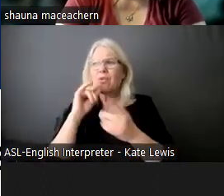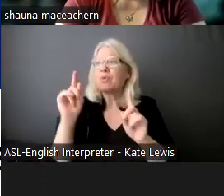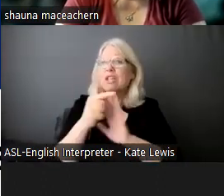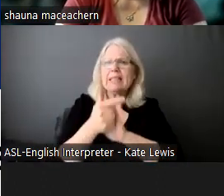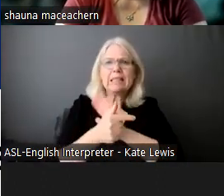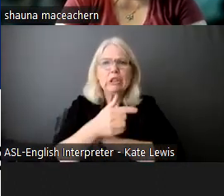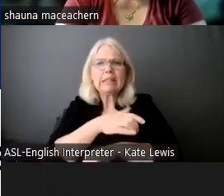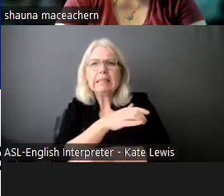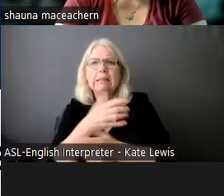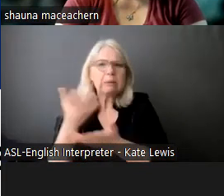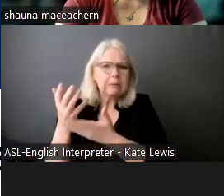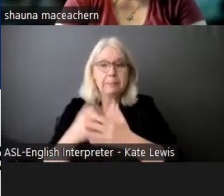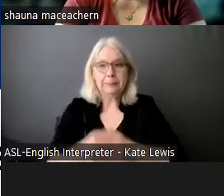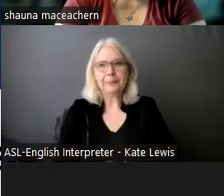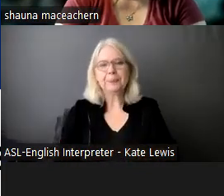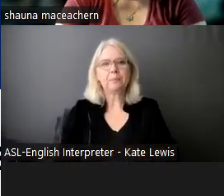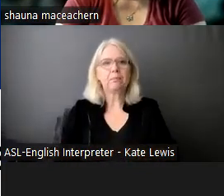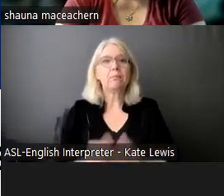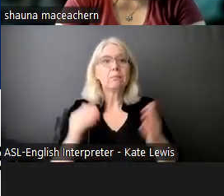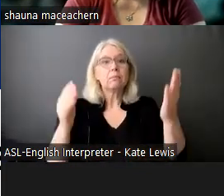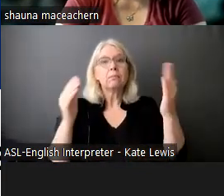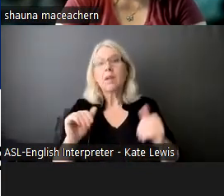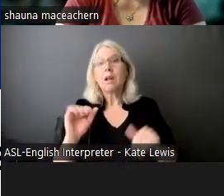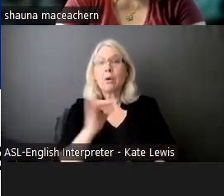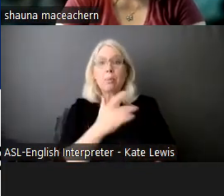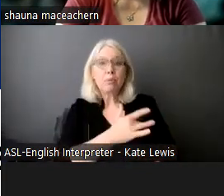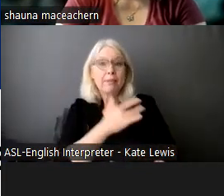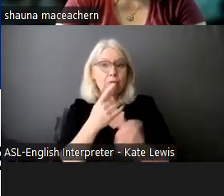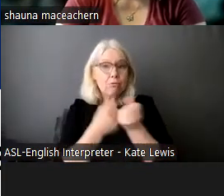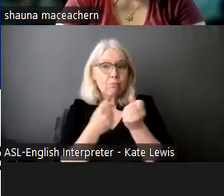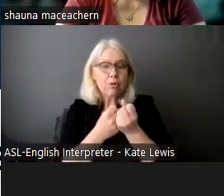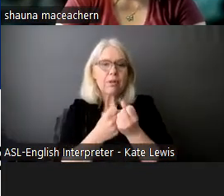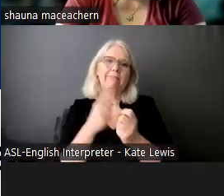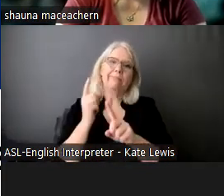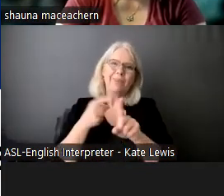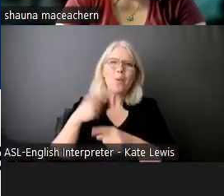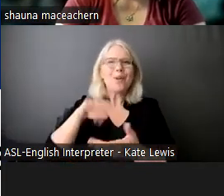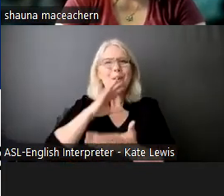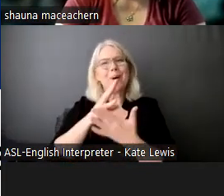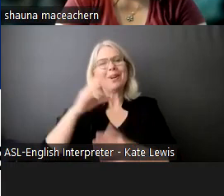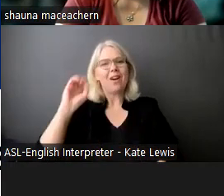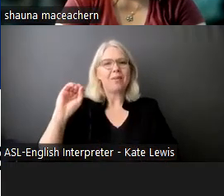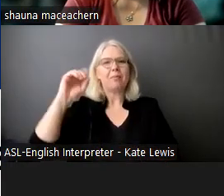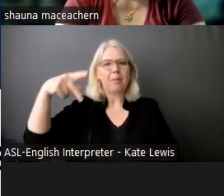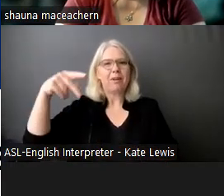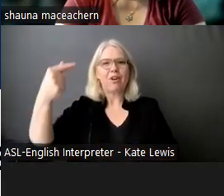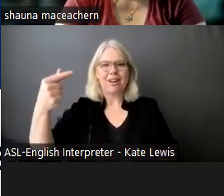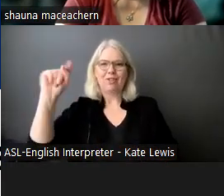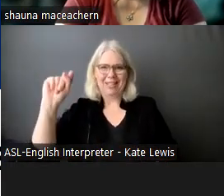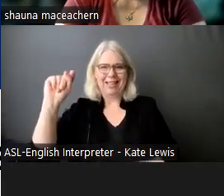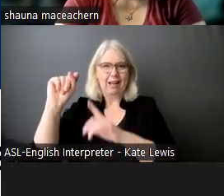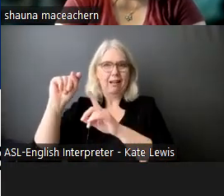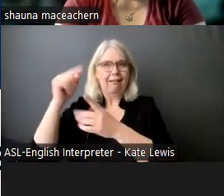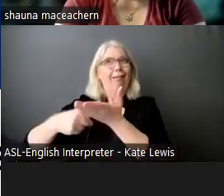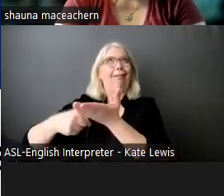more provincial resources we've been talking about today, especially the Office of the Public Guardian and Trustee, and you can reach